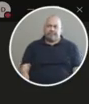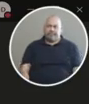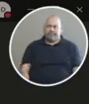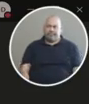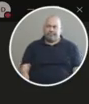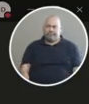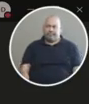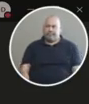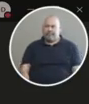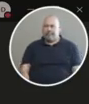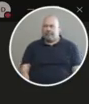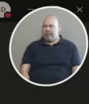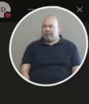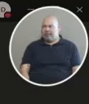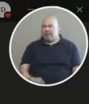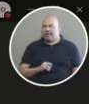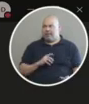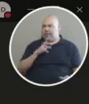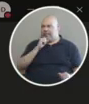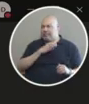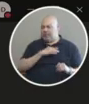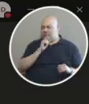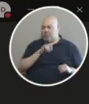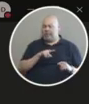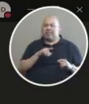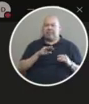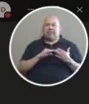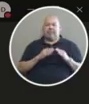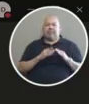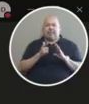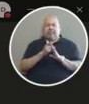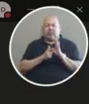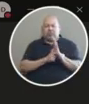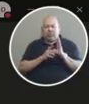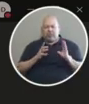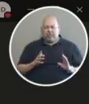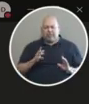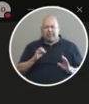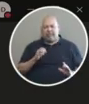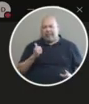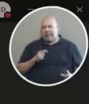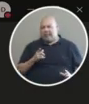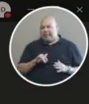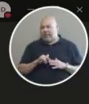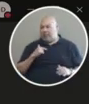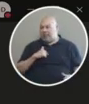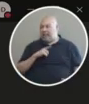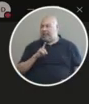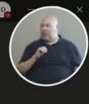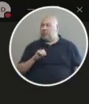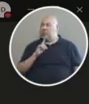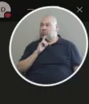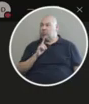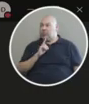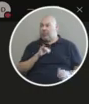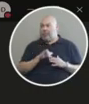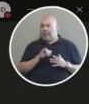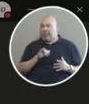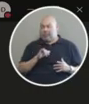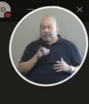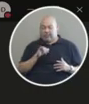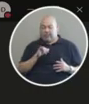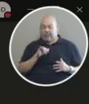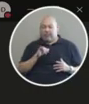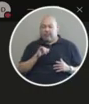Okay. And I guess this is a question for the city attorney or the city manager, but is there anything that we can do that can